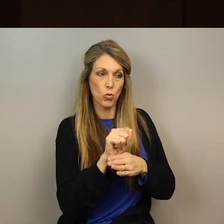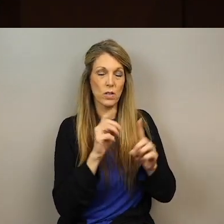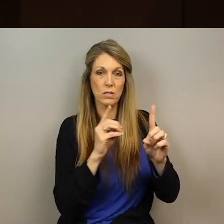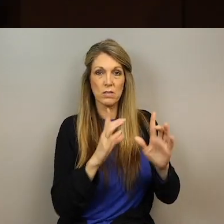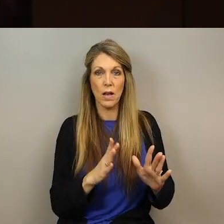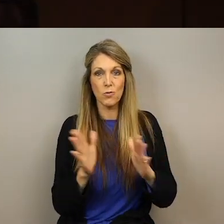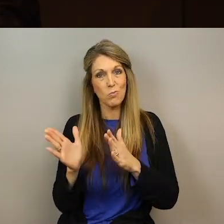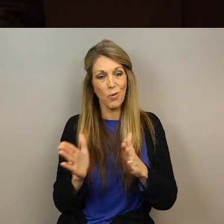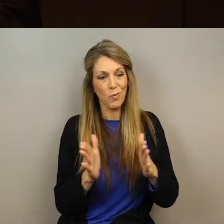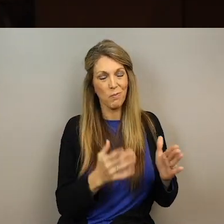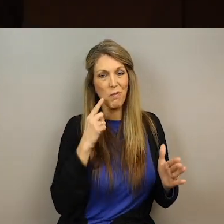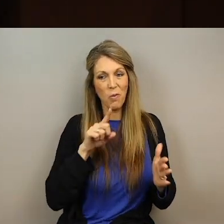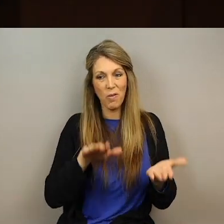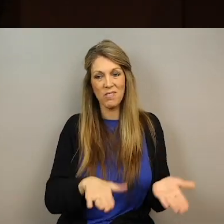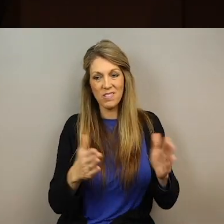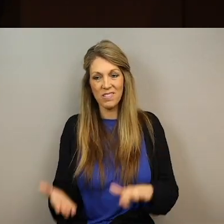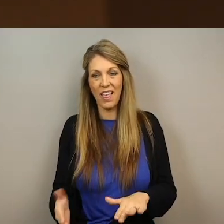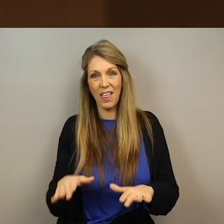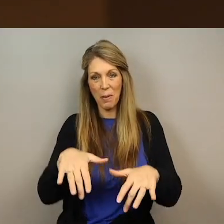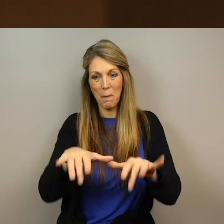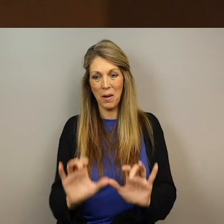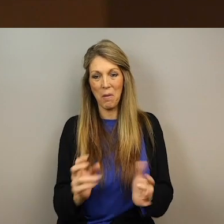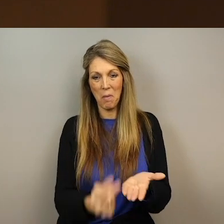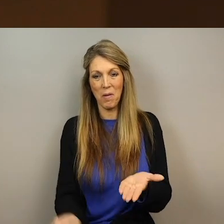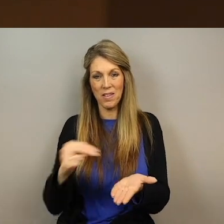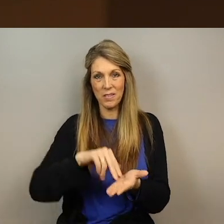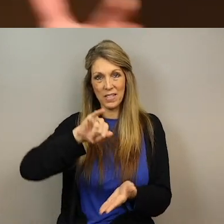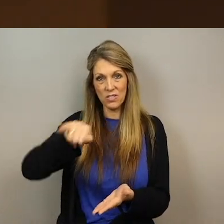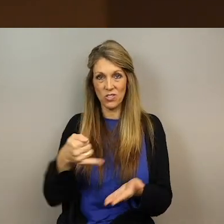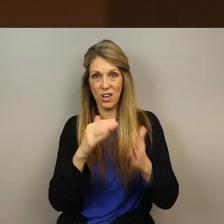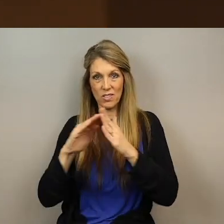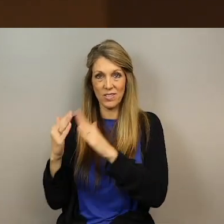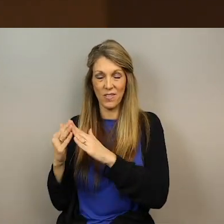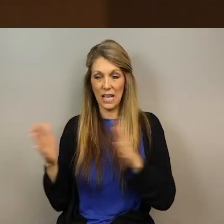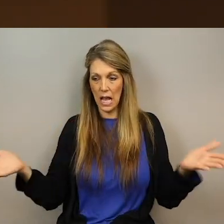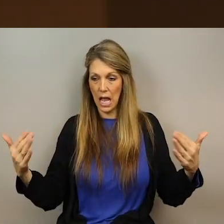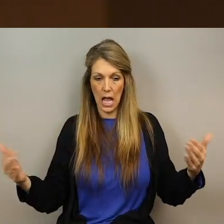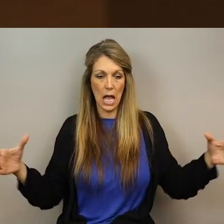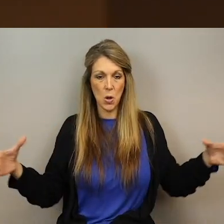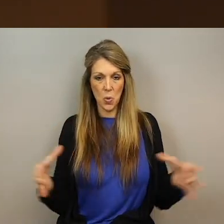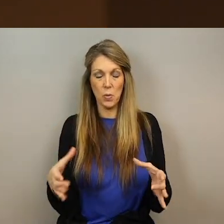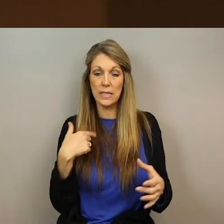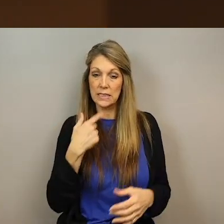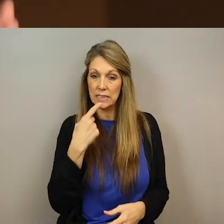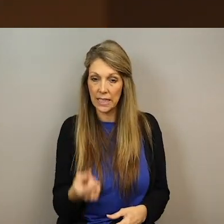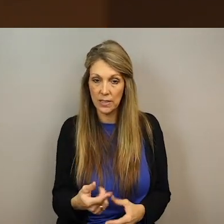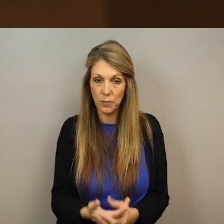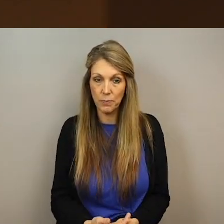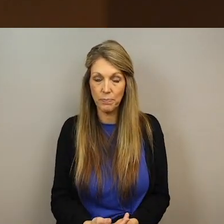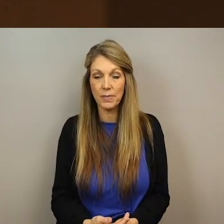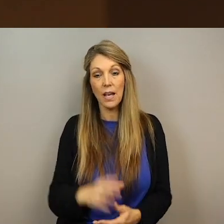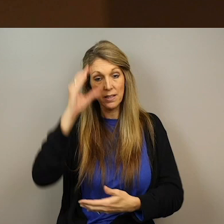in preparation for His death, burial, and resurrection in Jerusalem. And so He gathers them together, and here's what He says. He says to them,